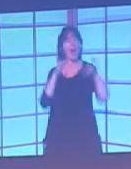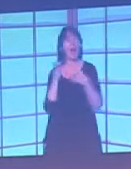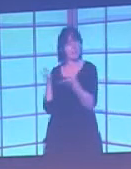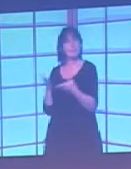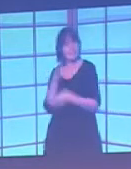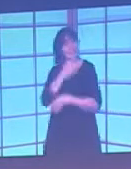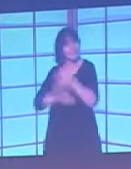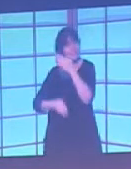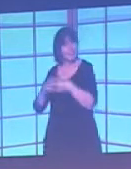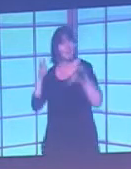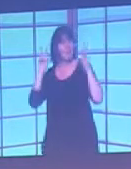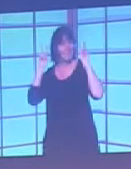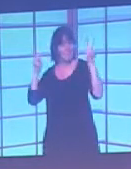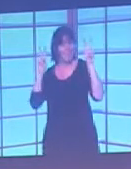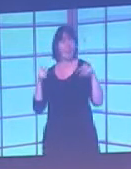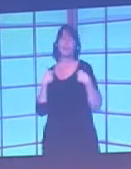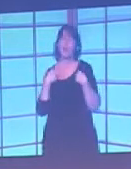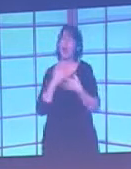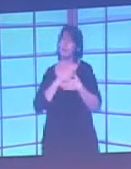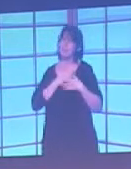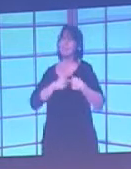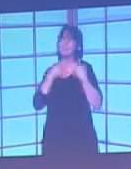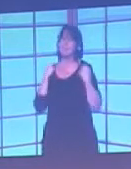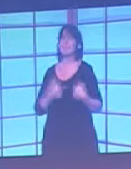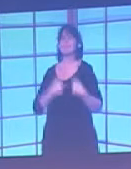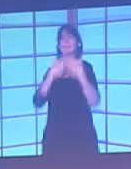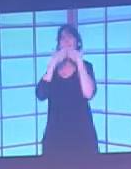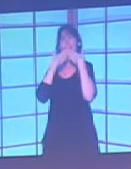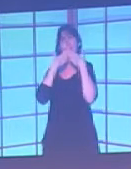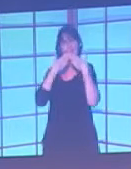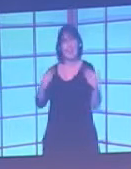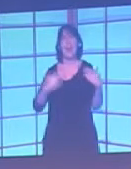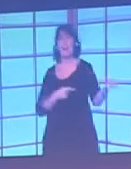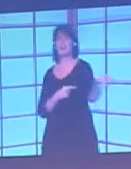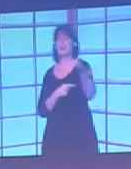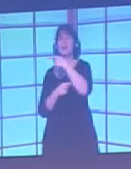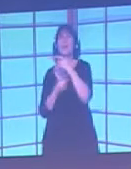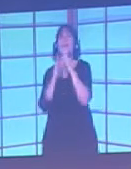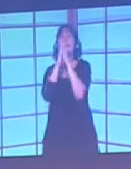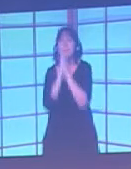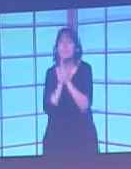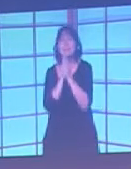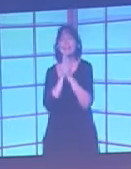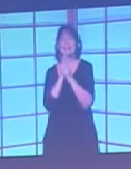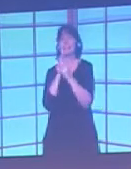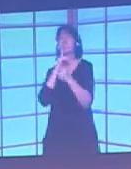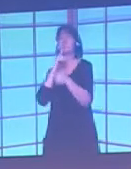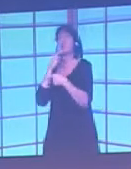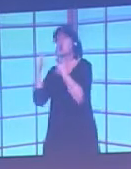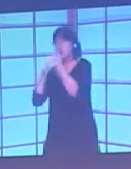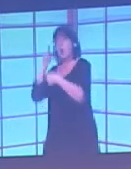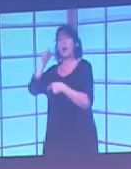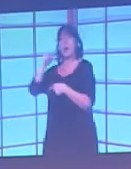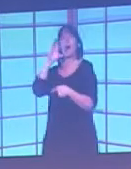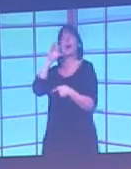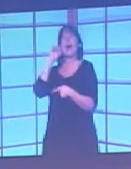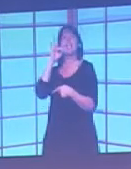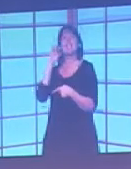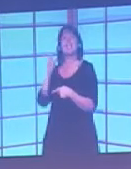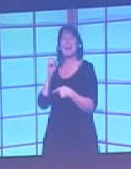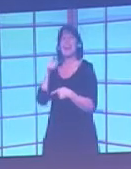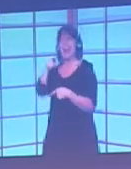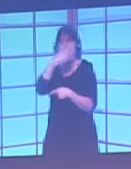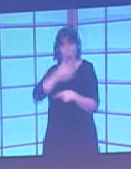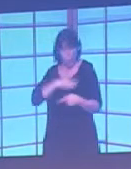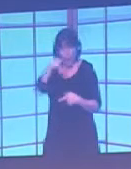So thank you to everybody. I hope it's sown a seed of interest. Please speak to Cafe if you would like to get involved in the Week of Action